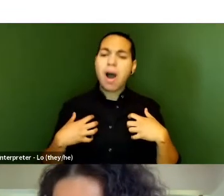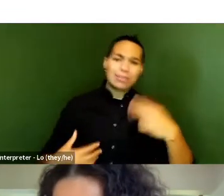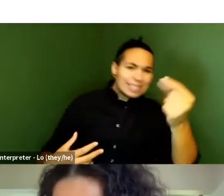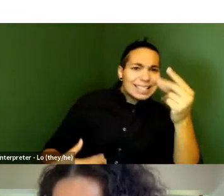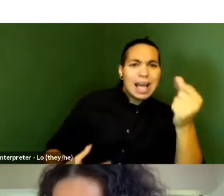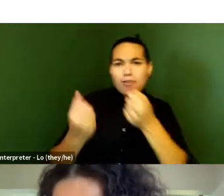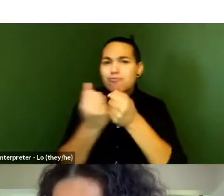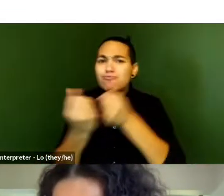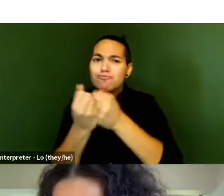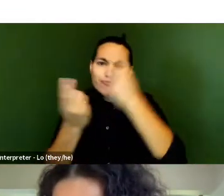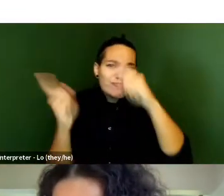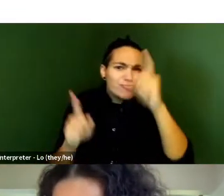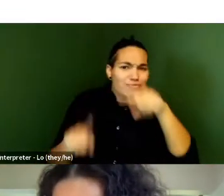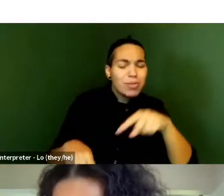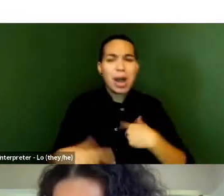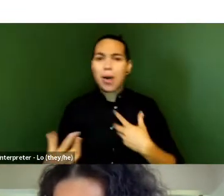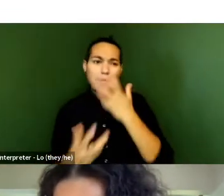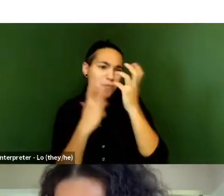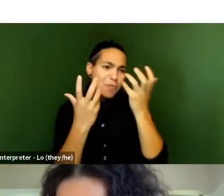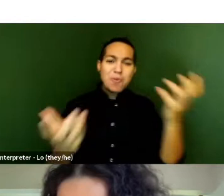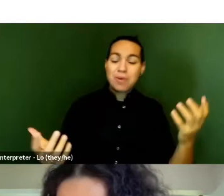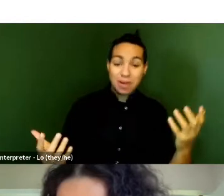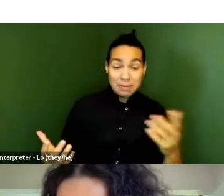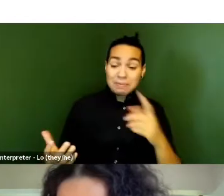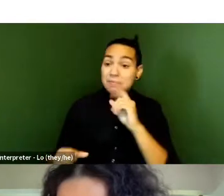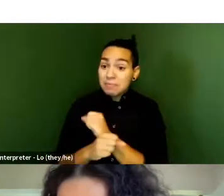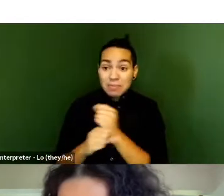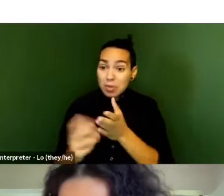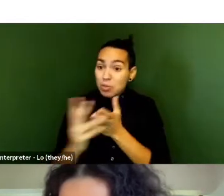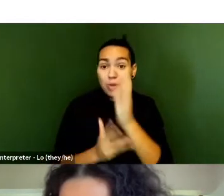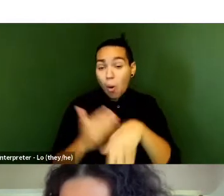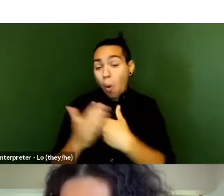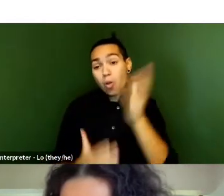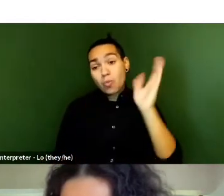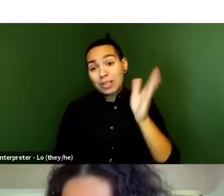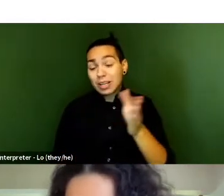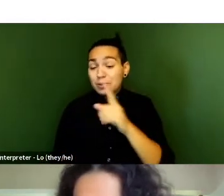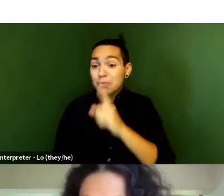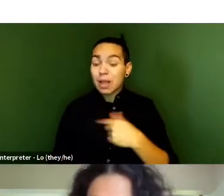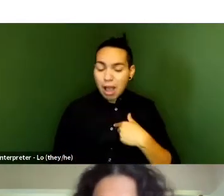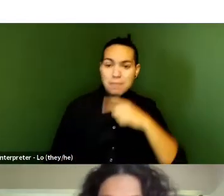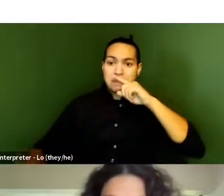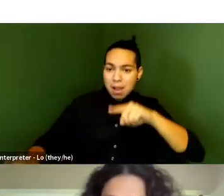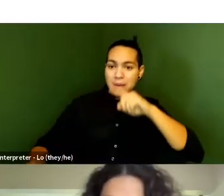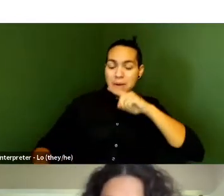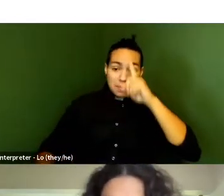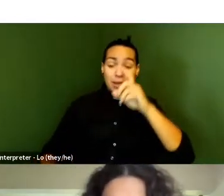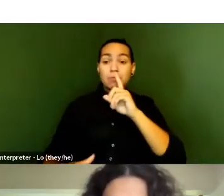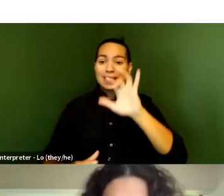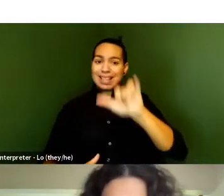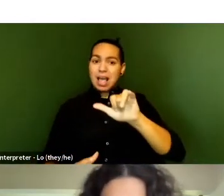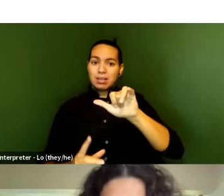I was over here hooping and hollering, all of that good stuff. But it's such a